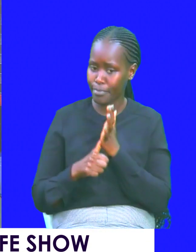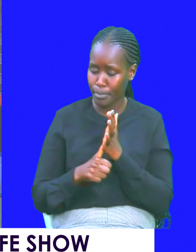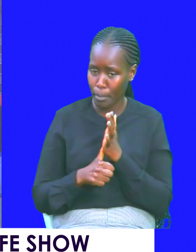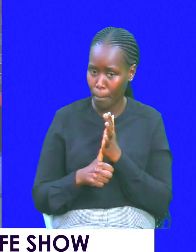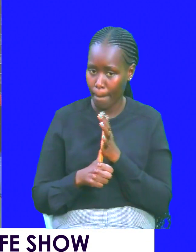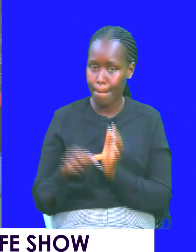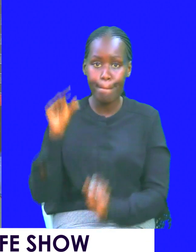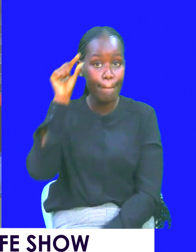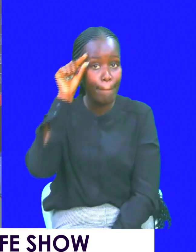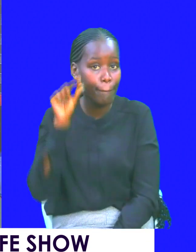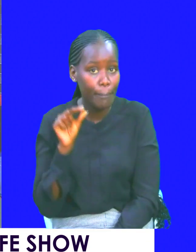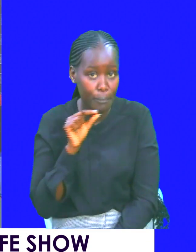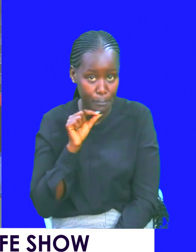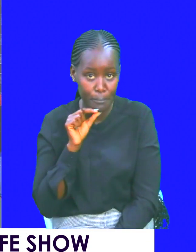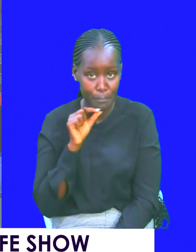gender.